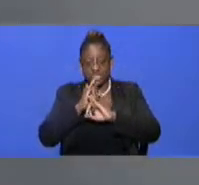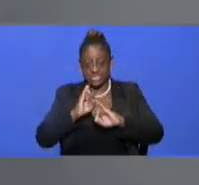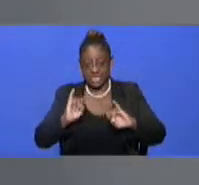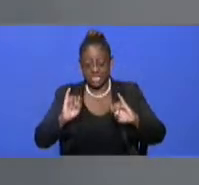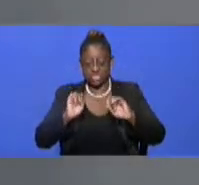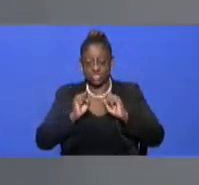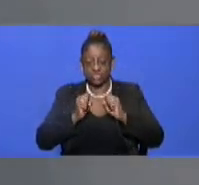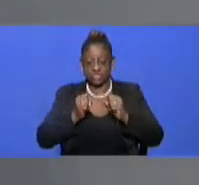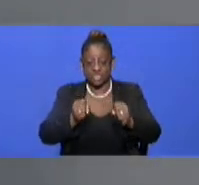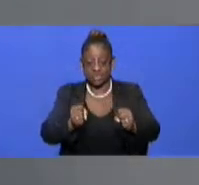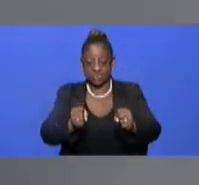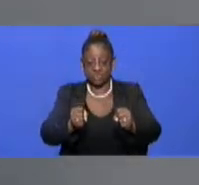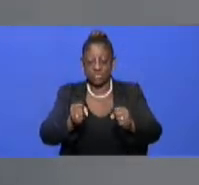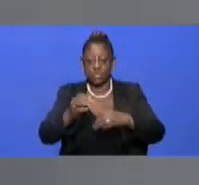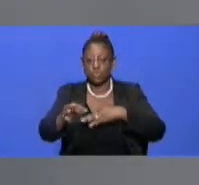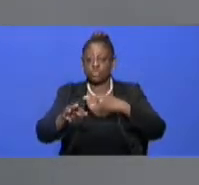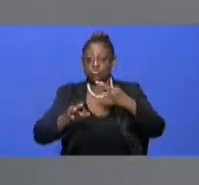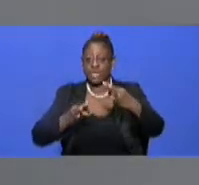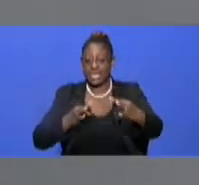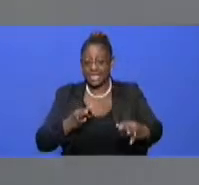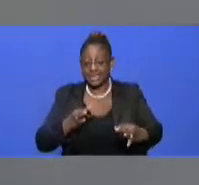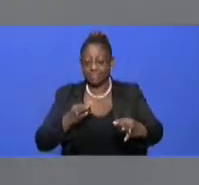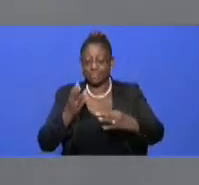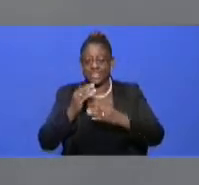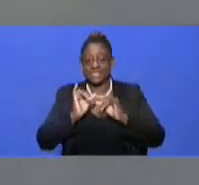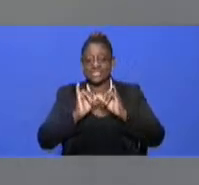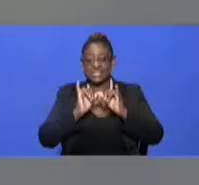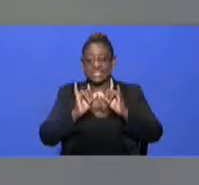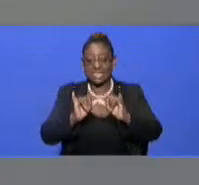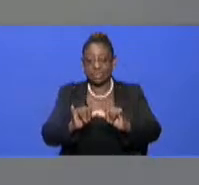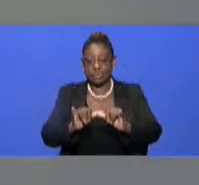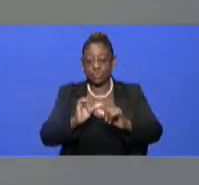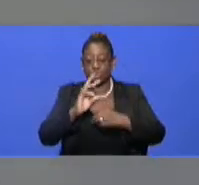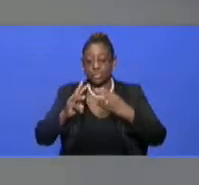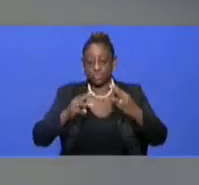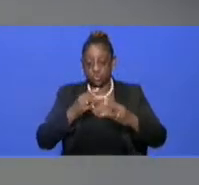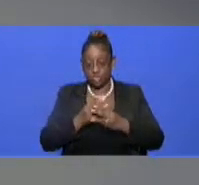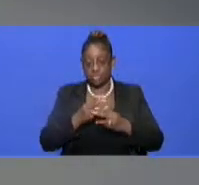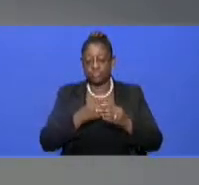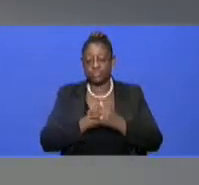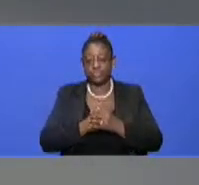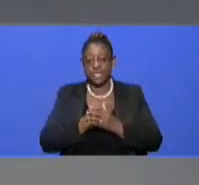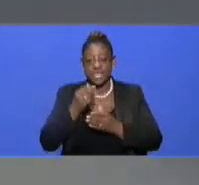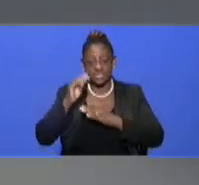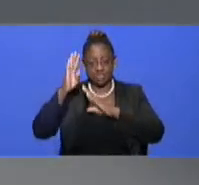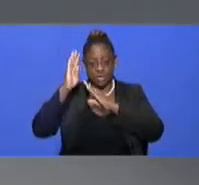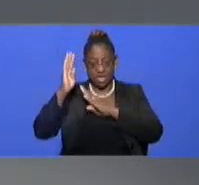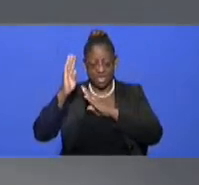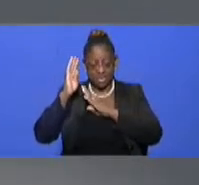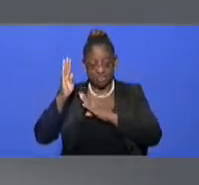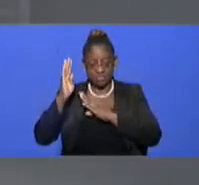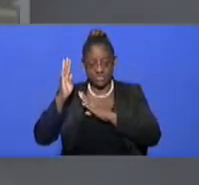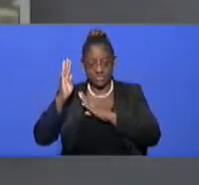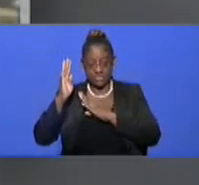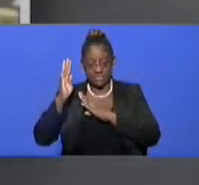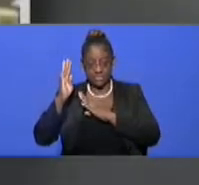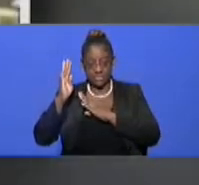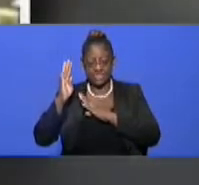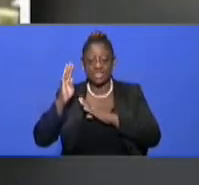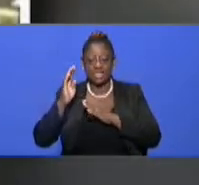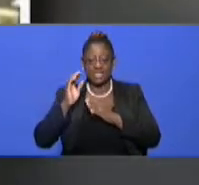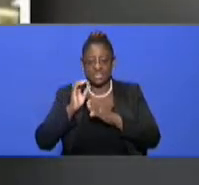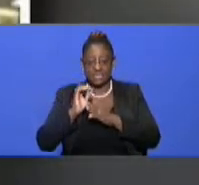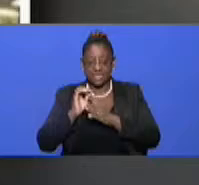standards that enhance trade, innovation, and sustainability worldwide. As the Bahamas takes its place on this esteemed council,